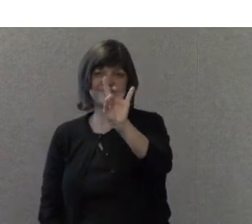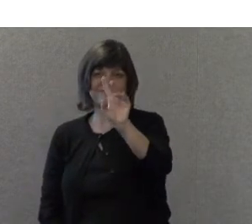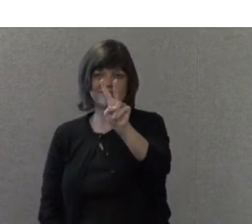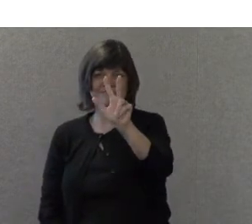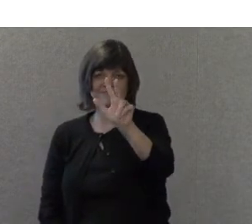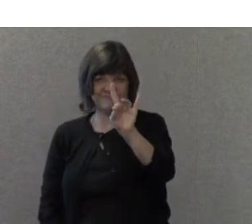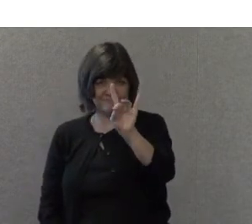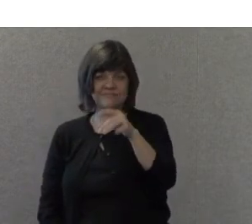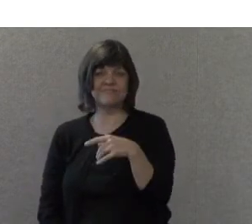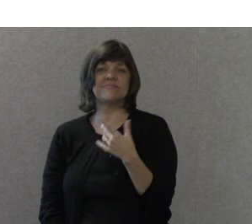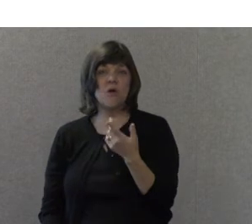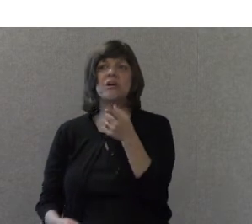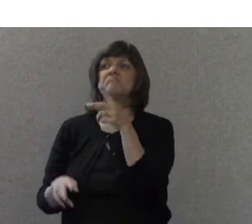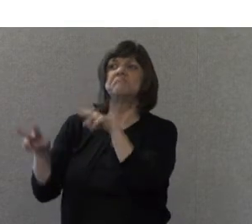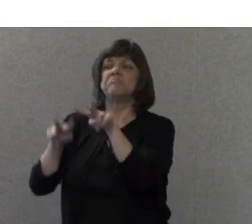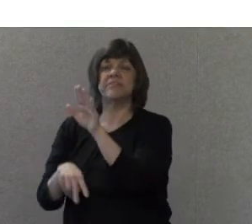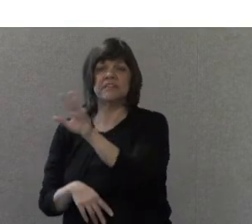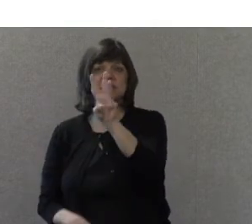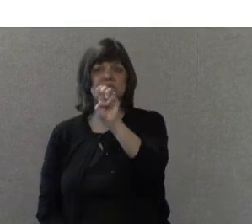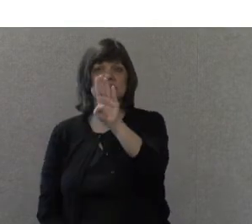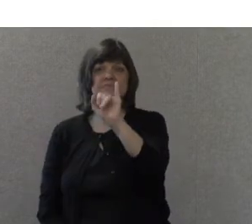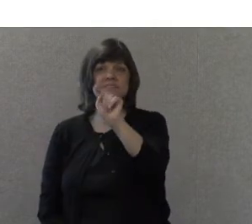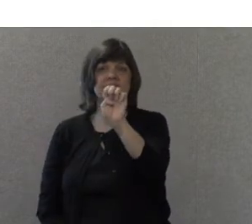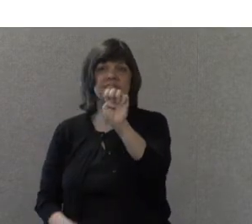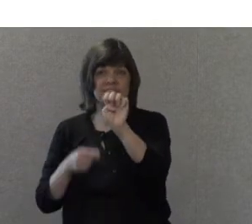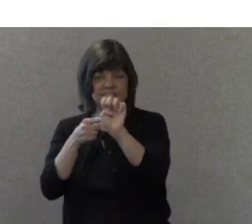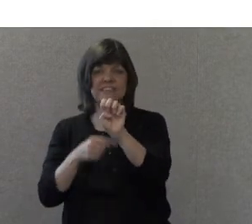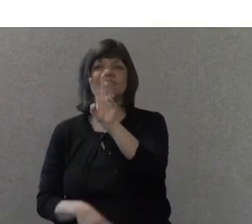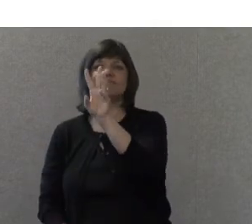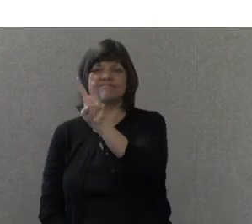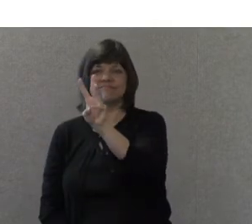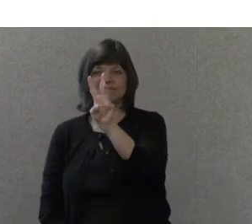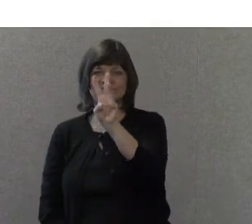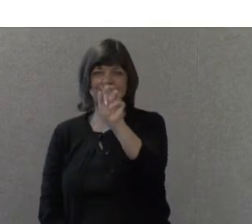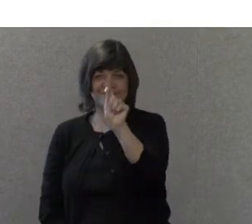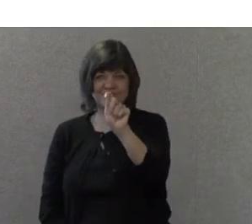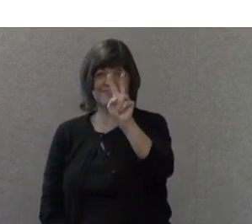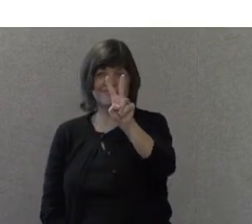1-800-838-8238 or visit their website at